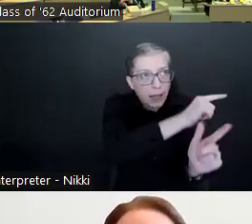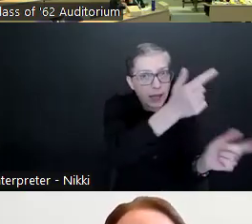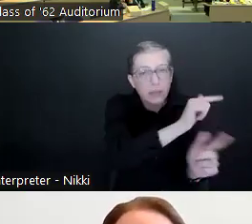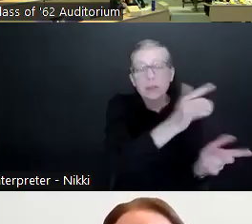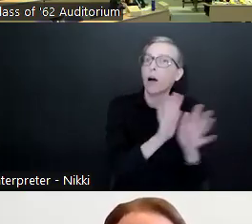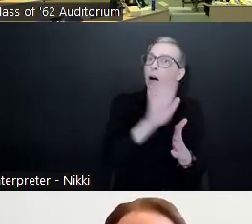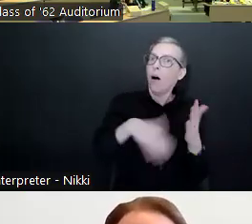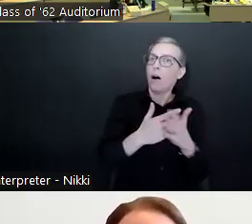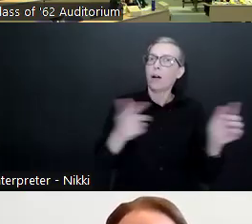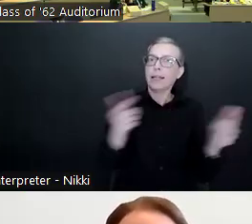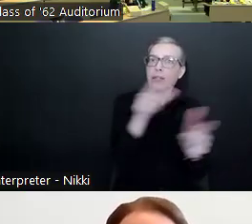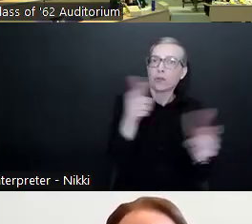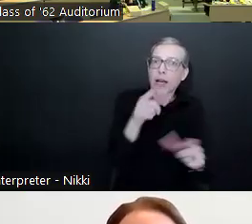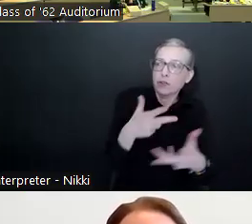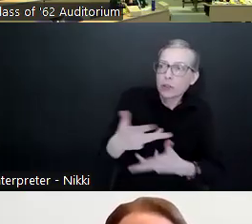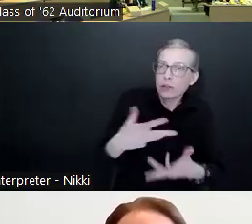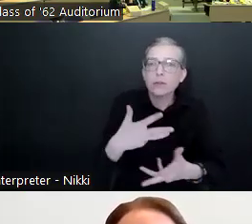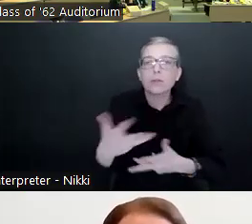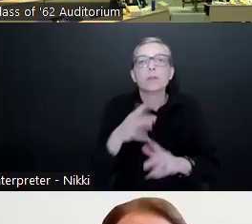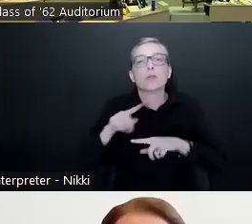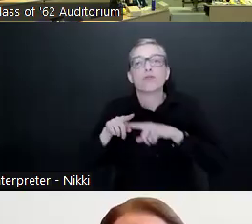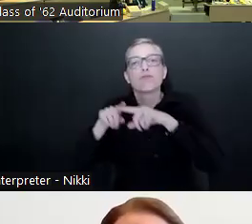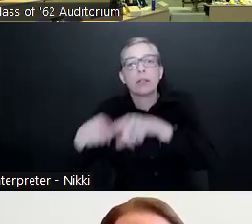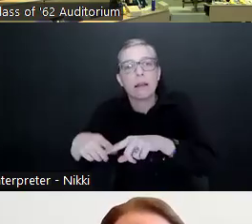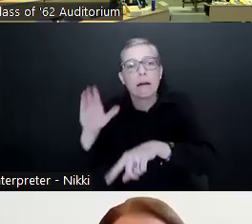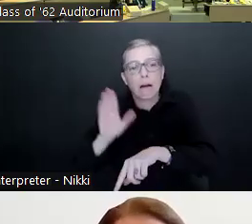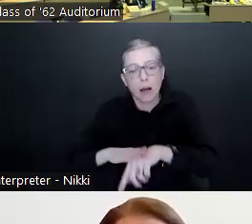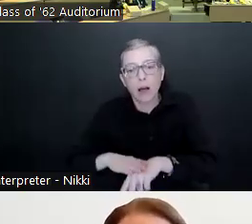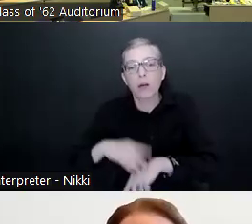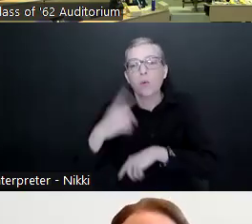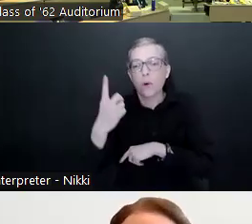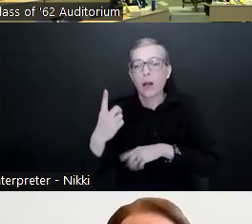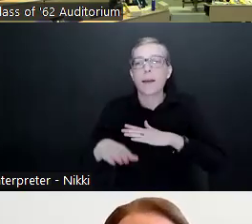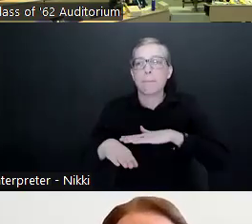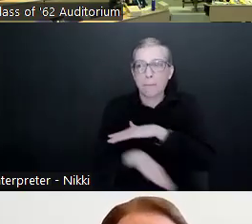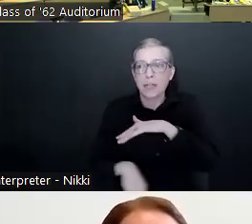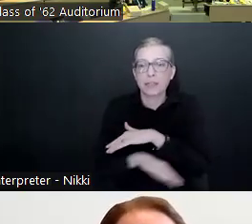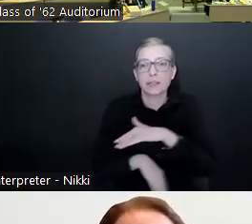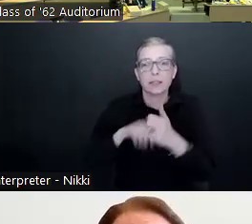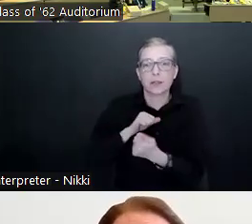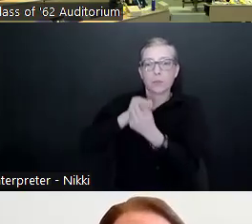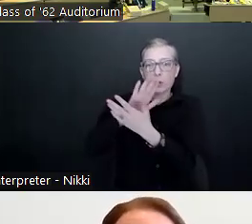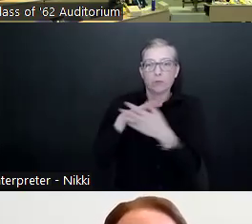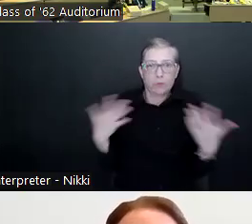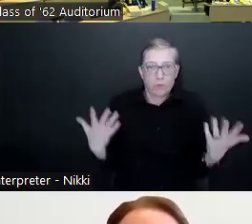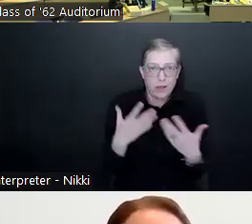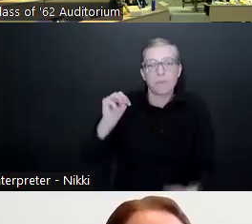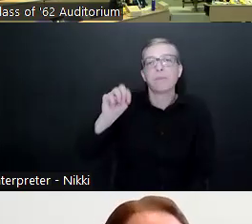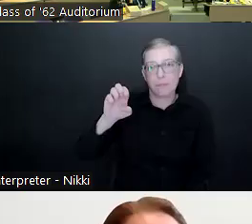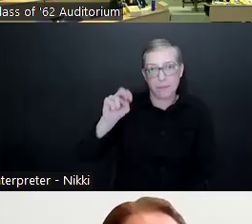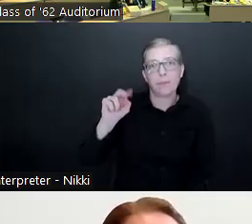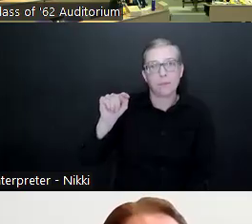interactions rely on this one very basic mechanism, which is called mentalizing. So really